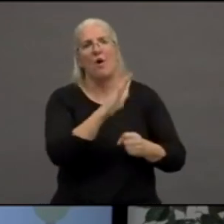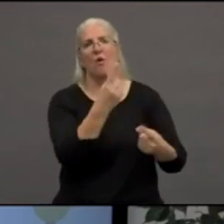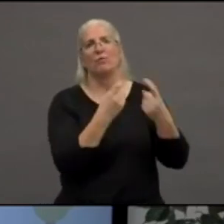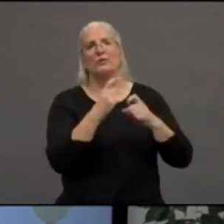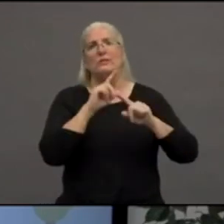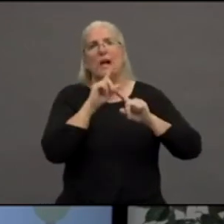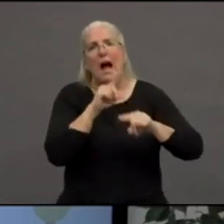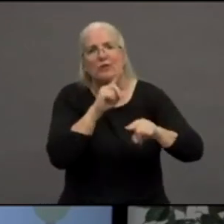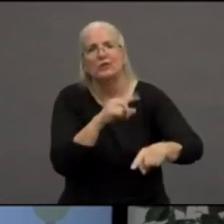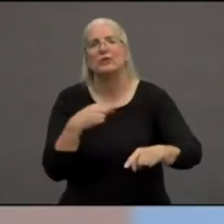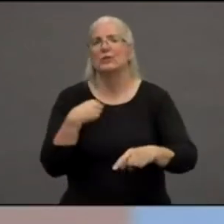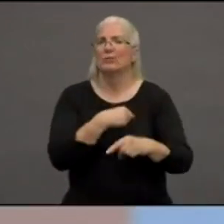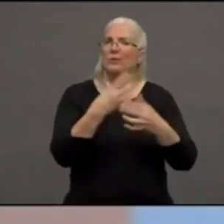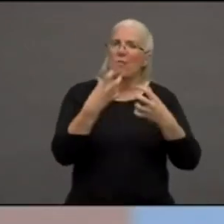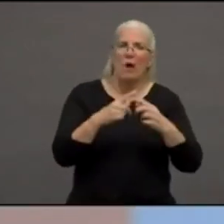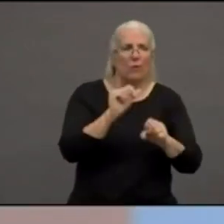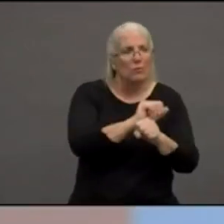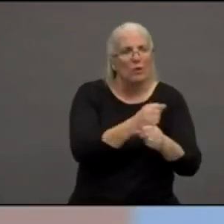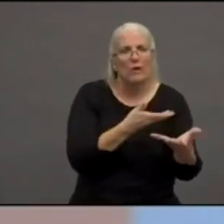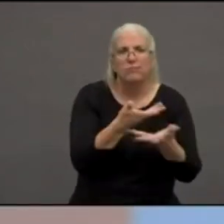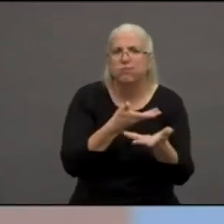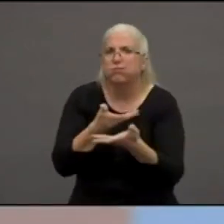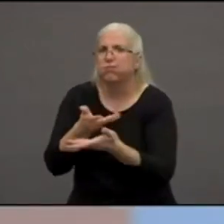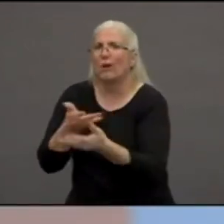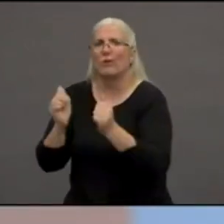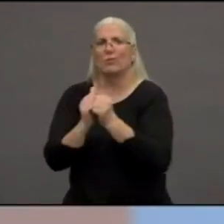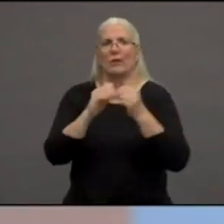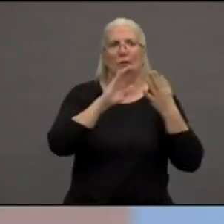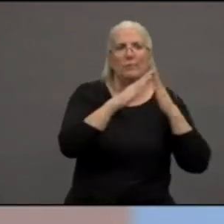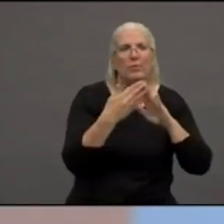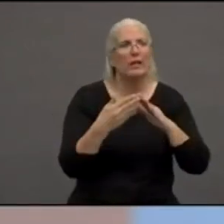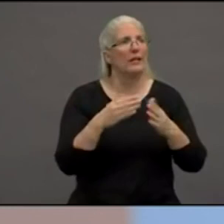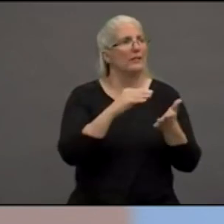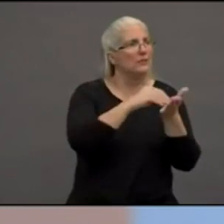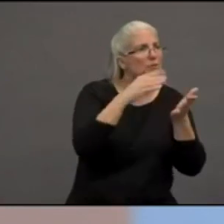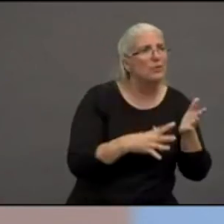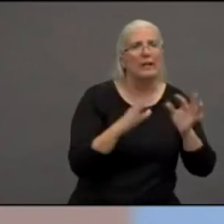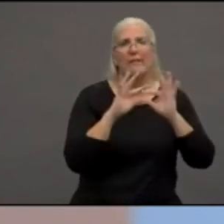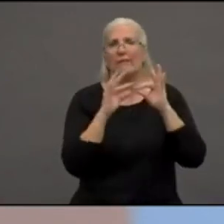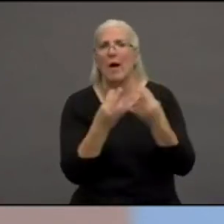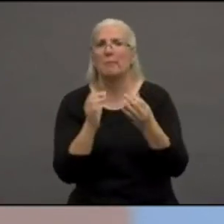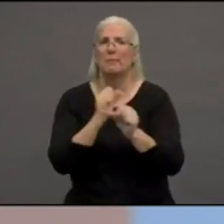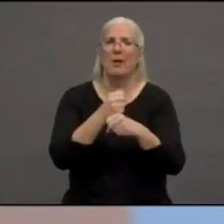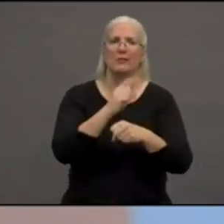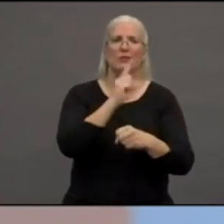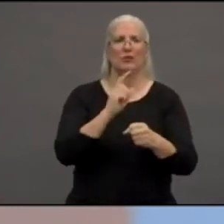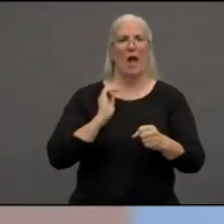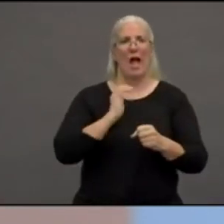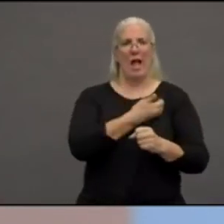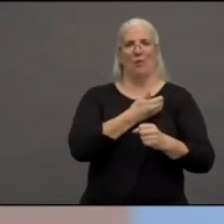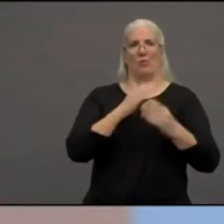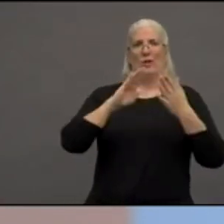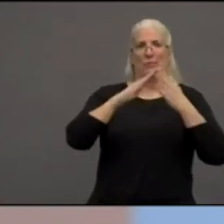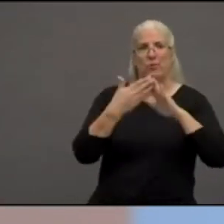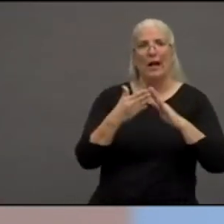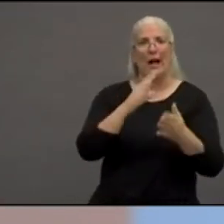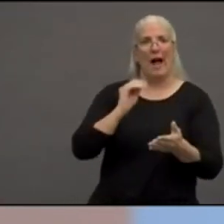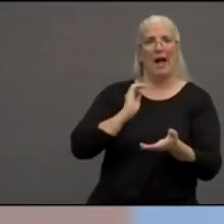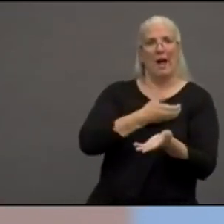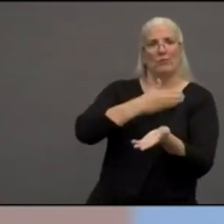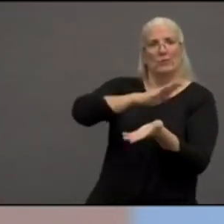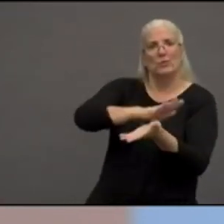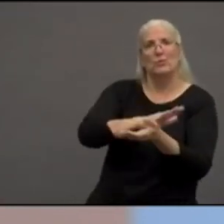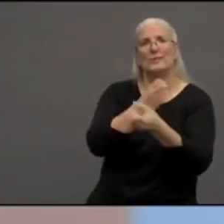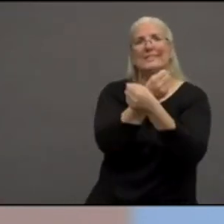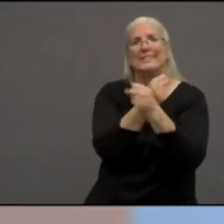together. I think it's wonderful for students and families and community members to work directly with their schools, their local education agency, because you